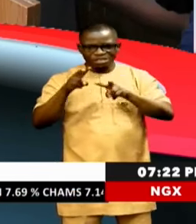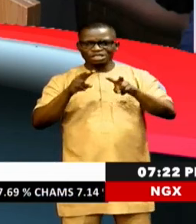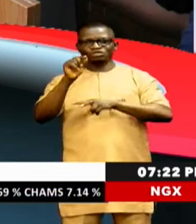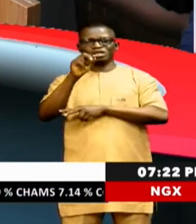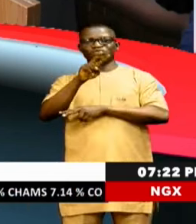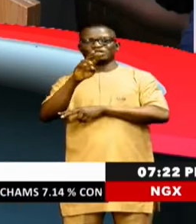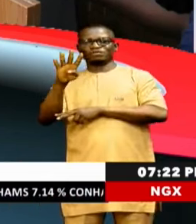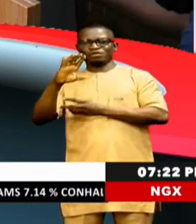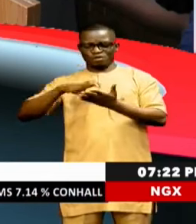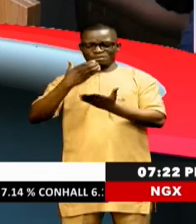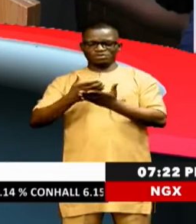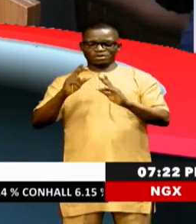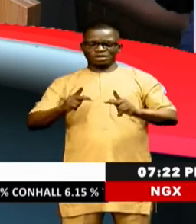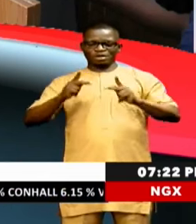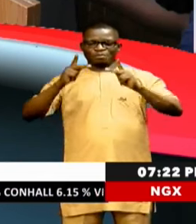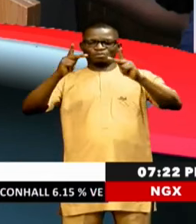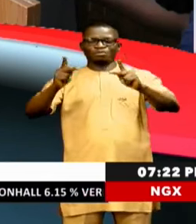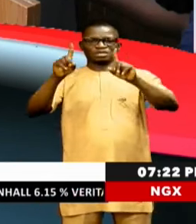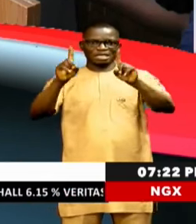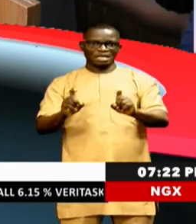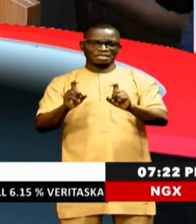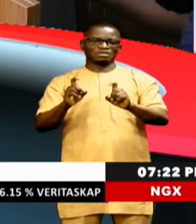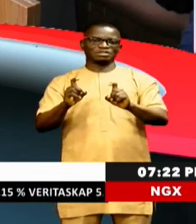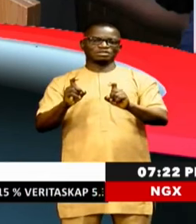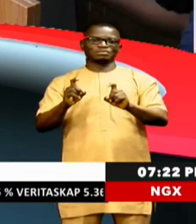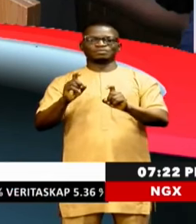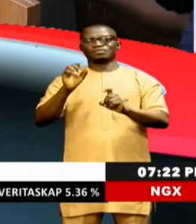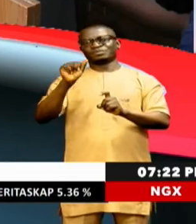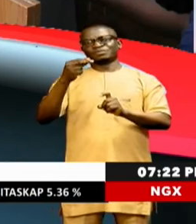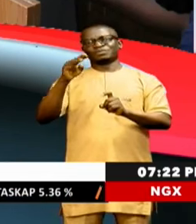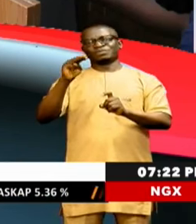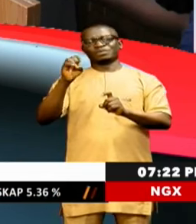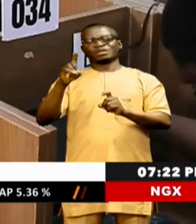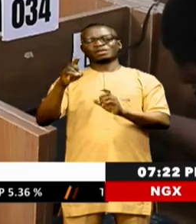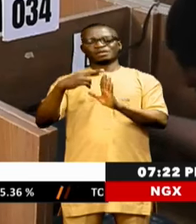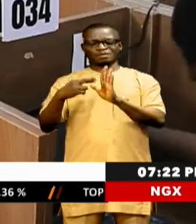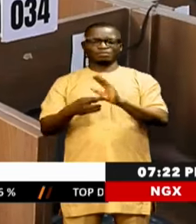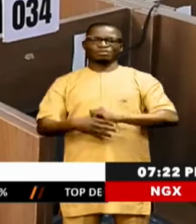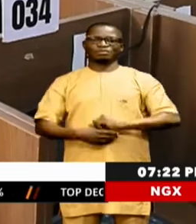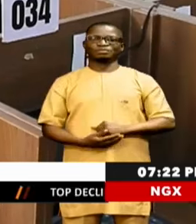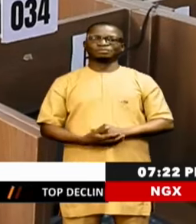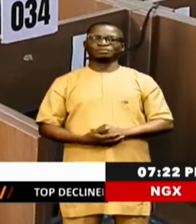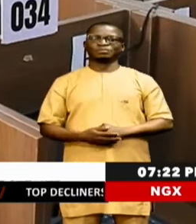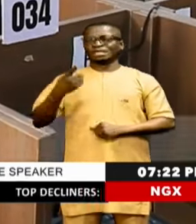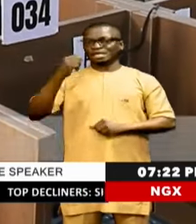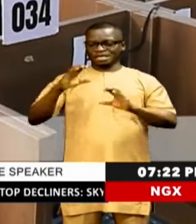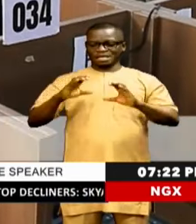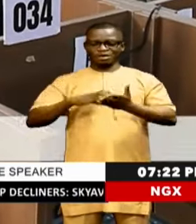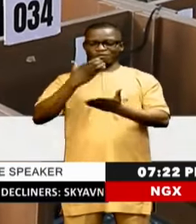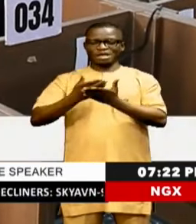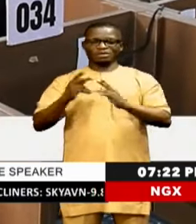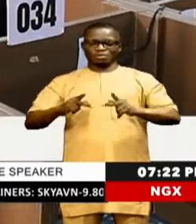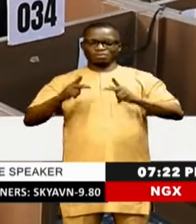2024 confirmatory promotional examination. Haman Jabani reports. The confirmatory